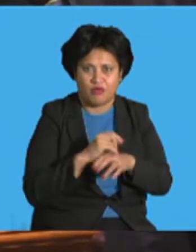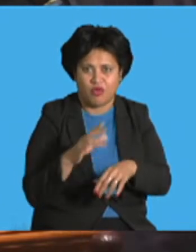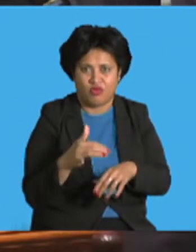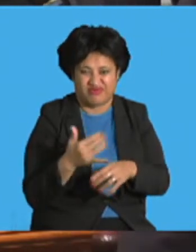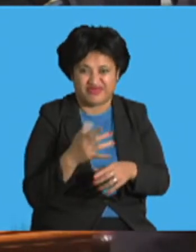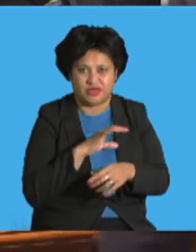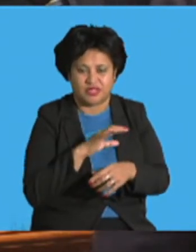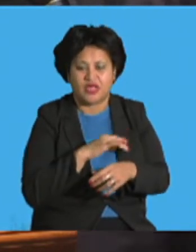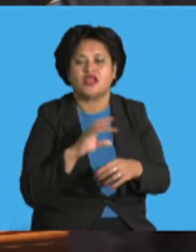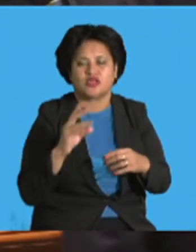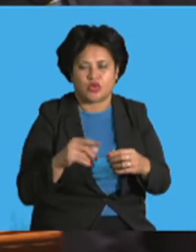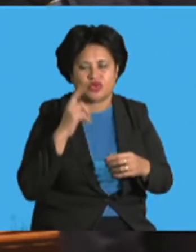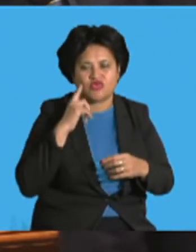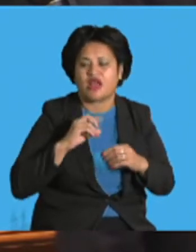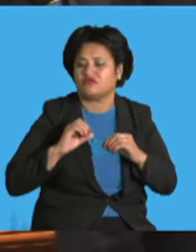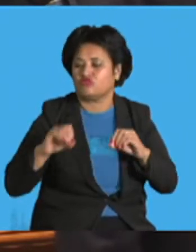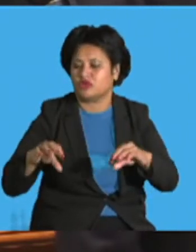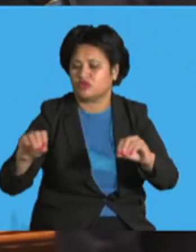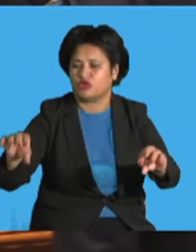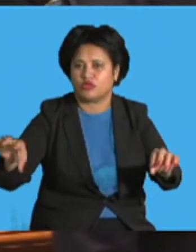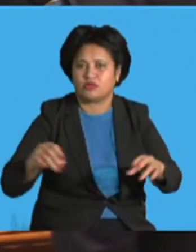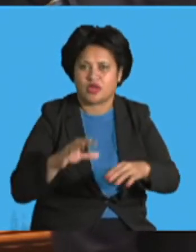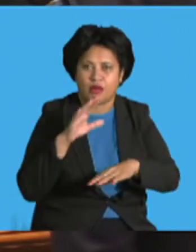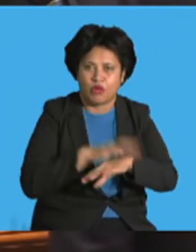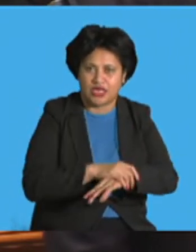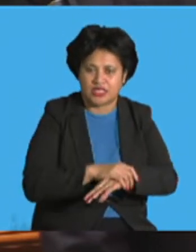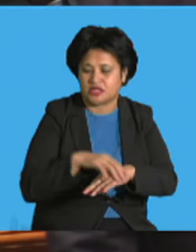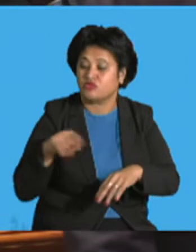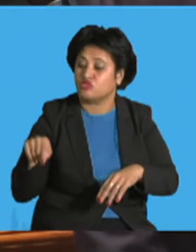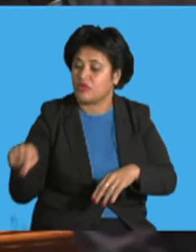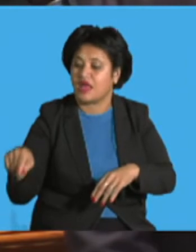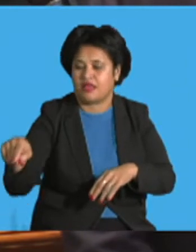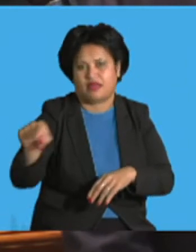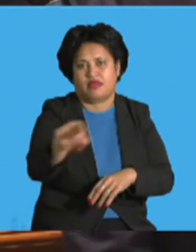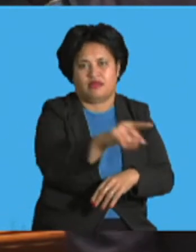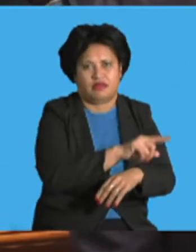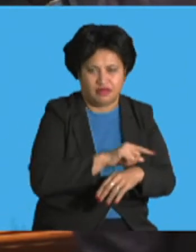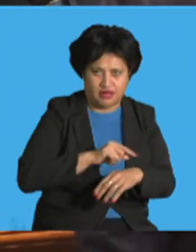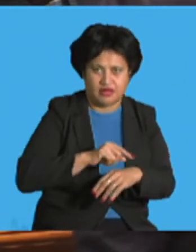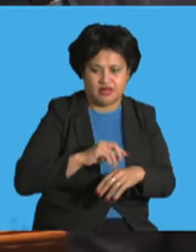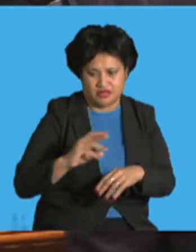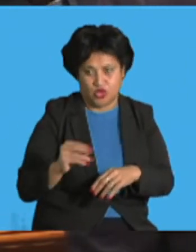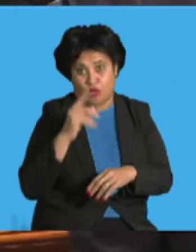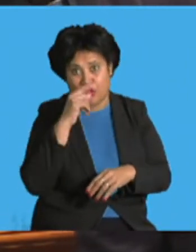bring the necessary effects as well to those that are